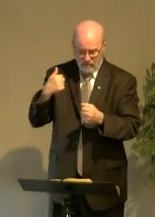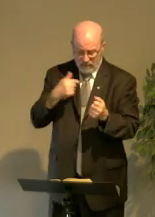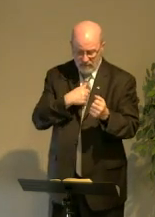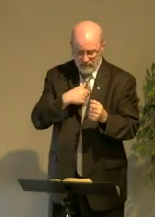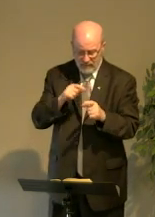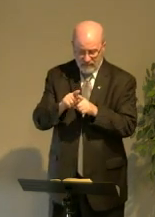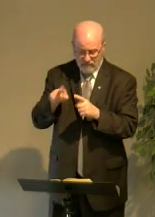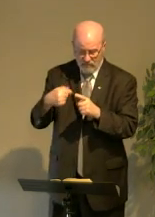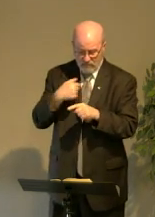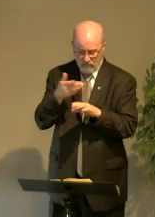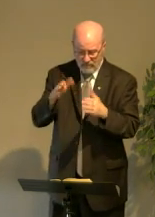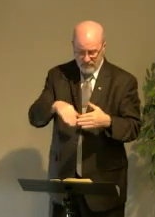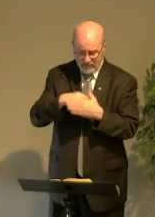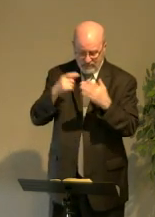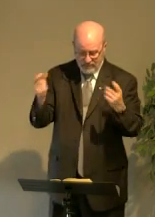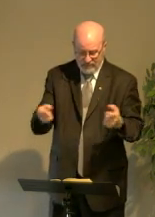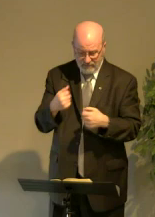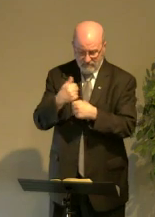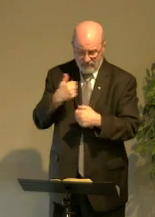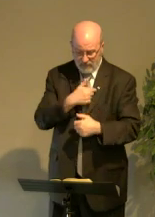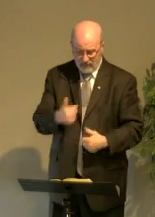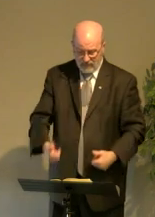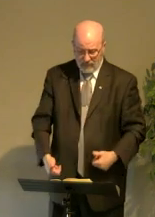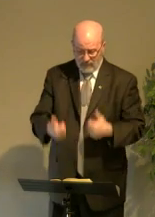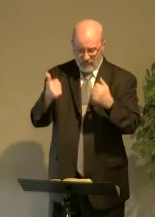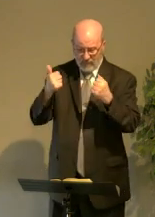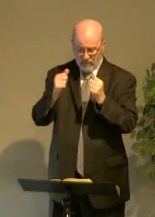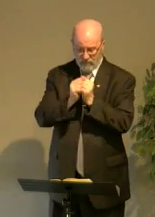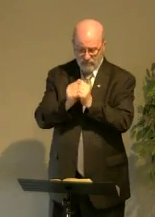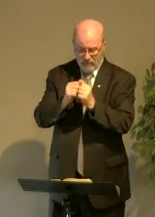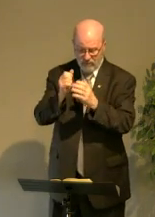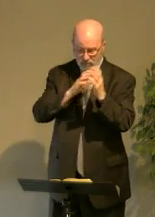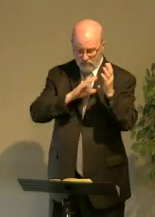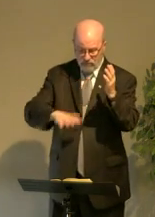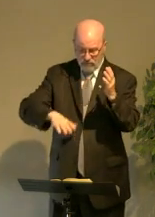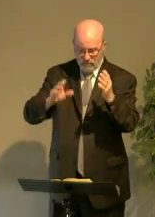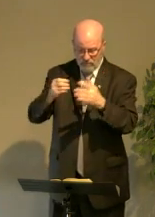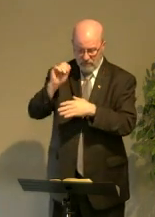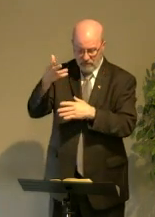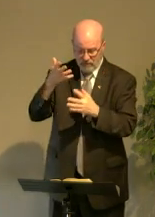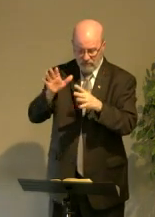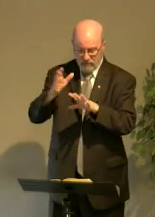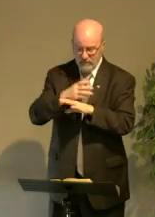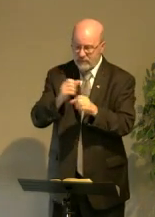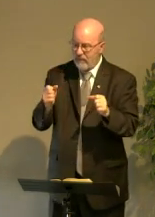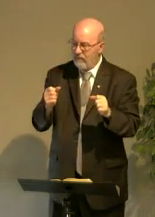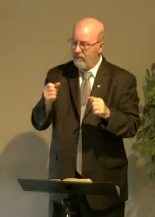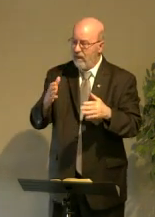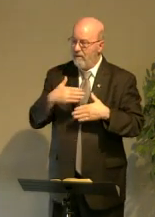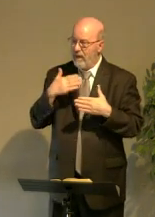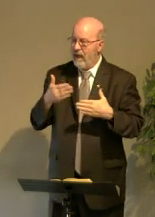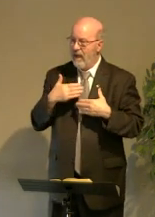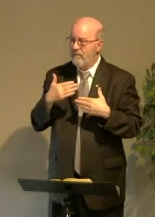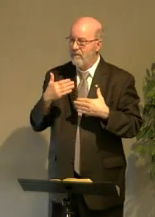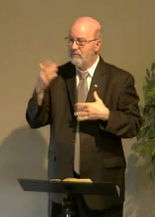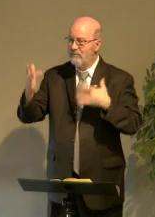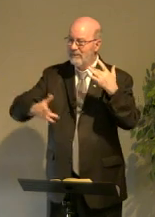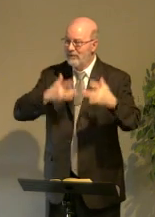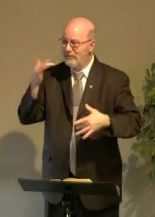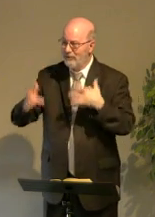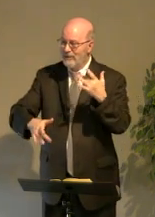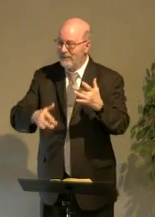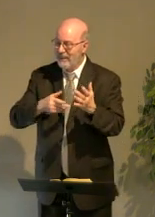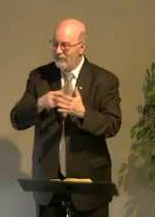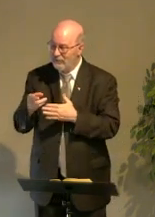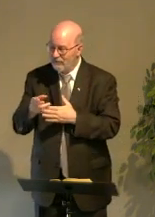us, even when we were dead in sins, hath quickened us together with Christ. By grace are you saved. I'm glad that we've been rejoicing in that